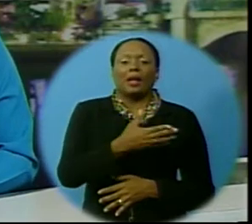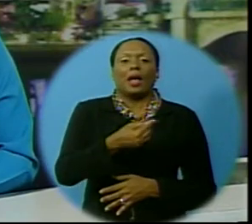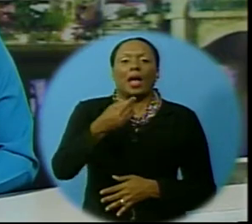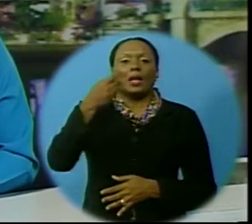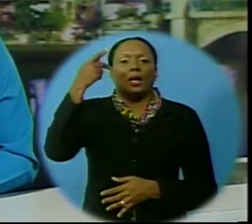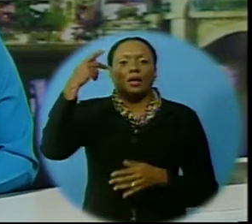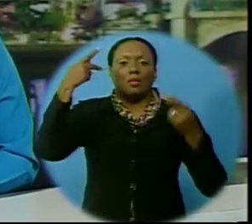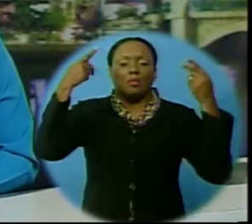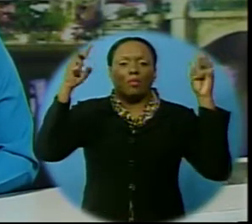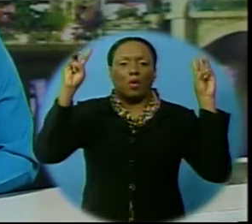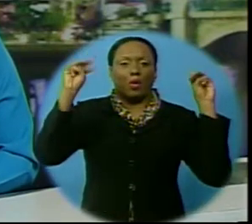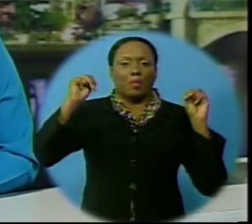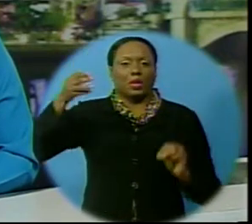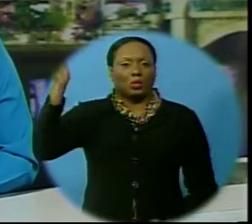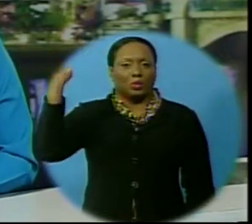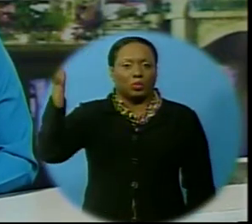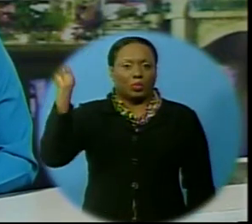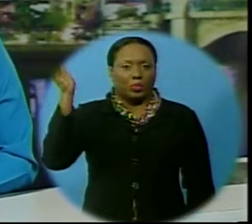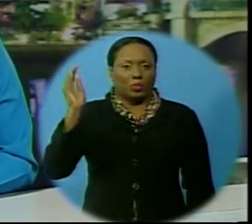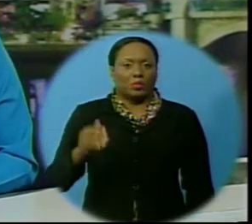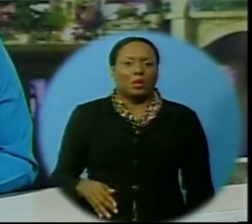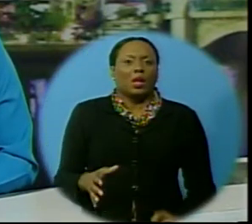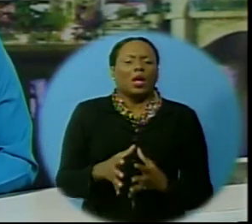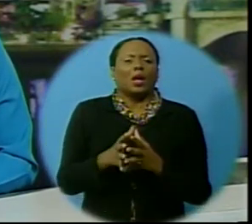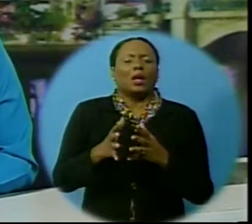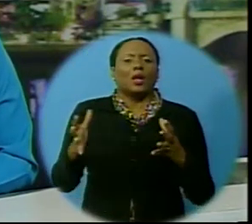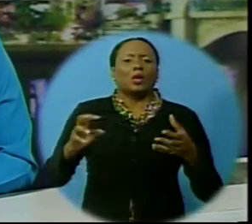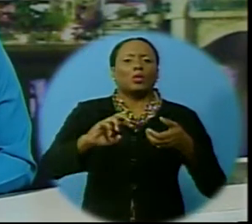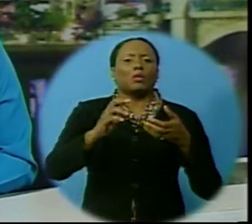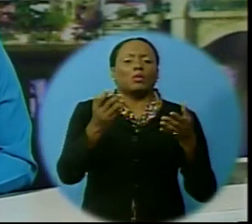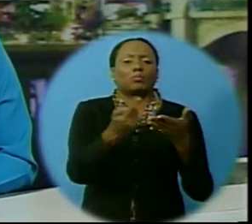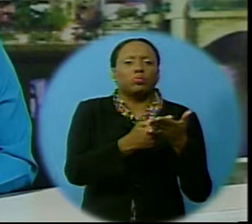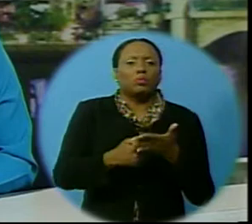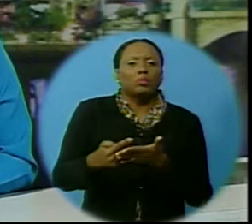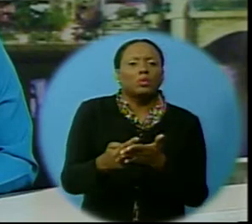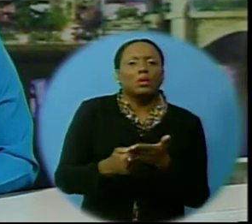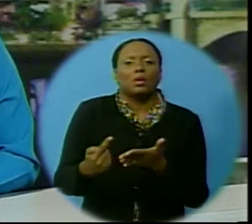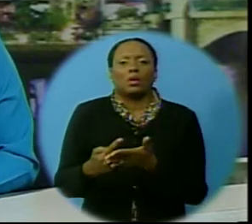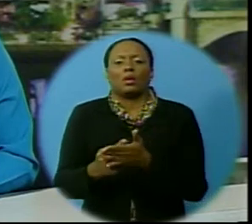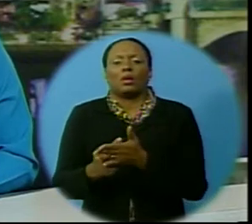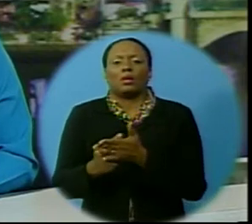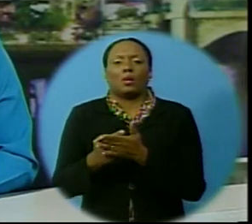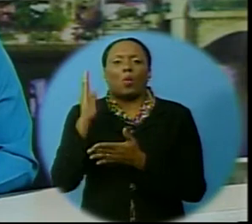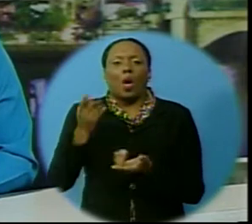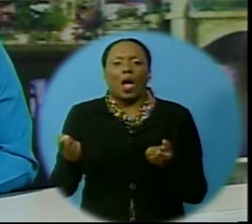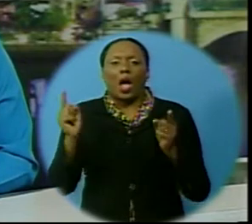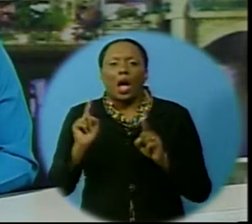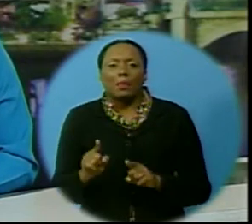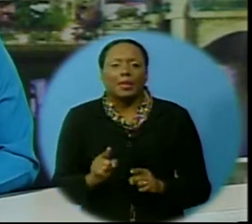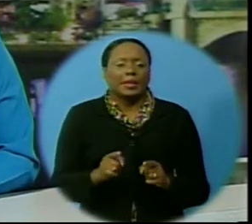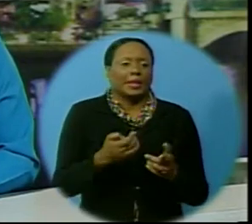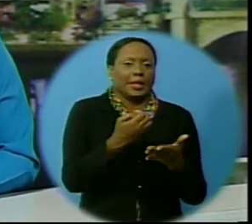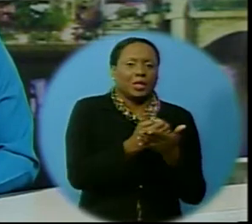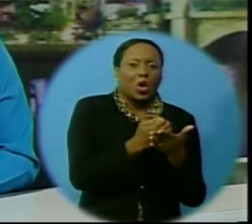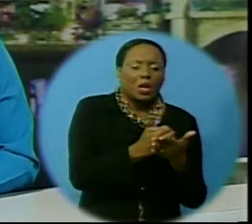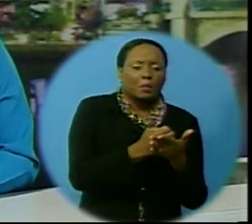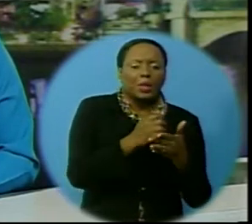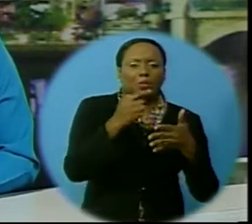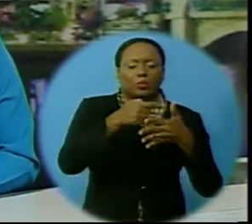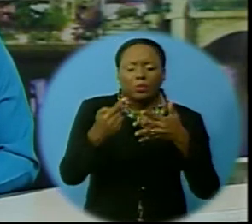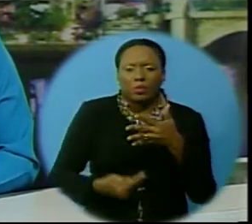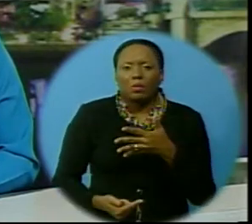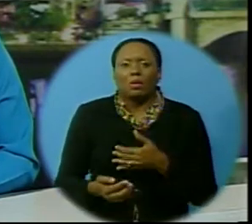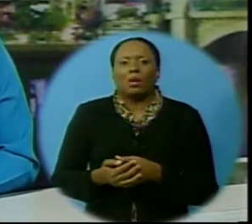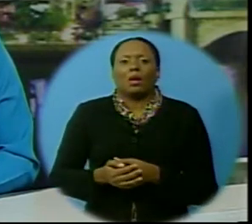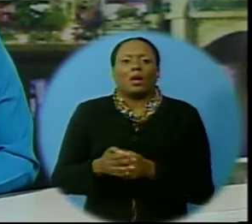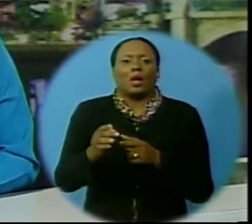of resolutions are up for discussion, focusing on areas ranging from the economy to candidate selection. Conference